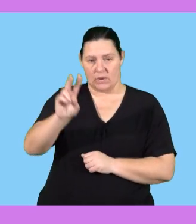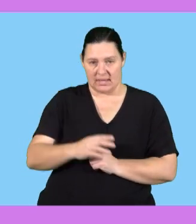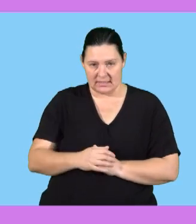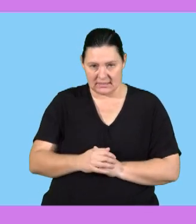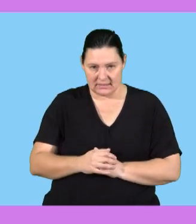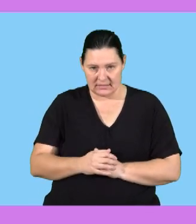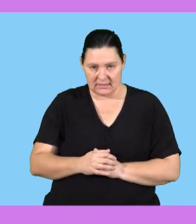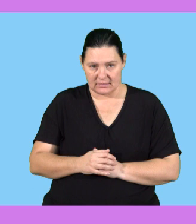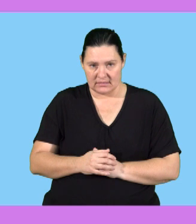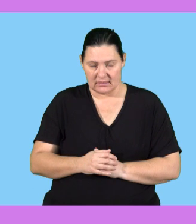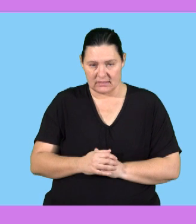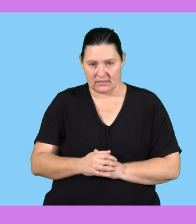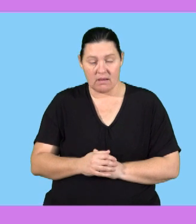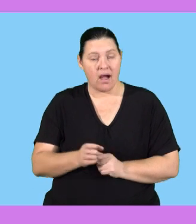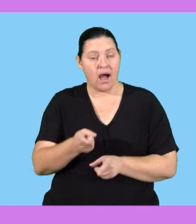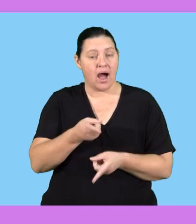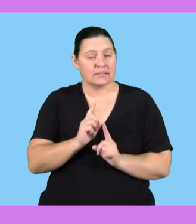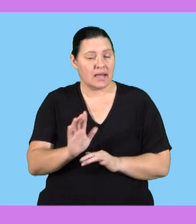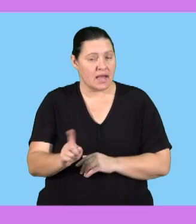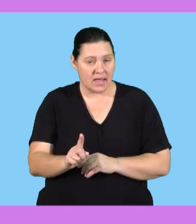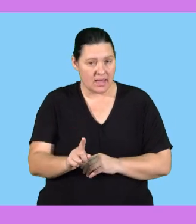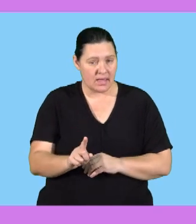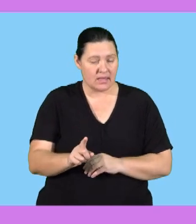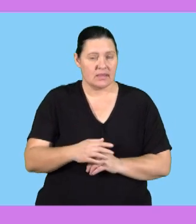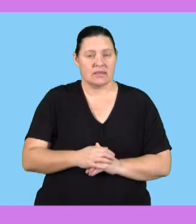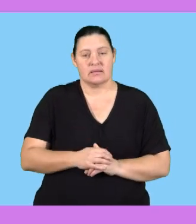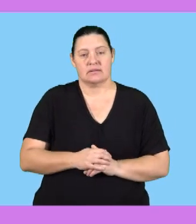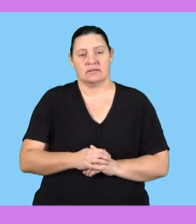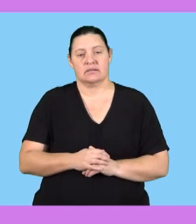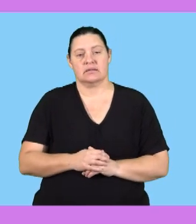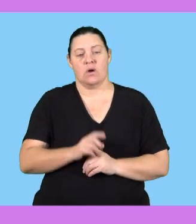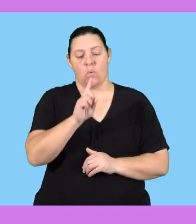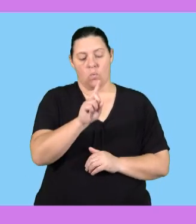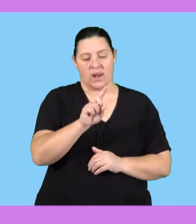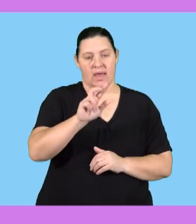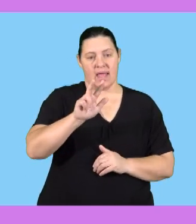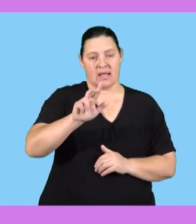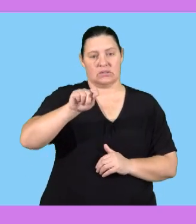1.55 squared, and that gives me an answer of